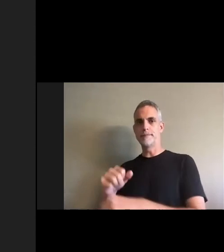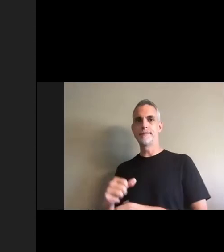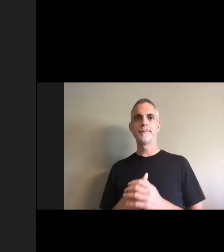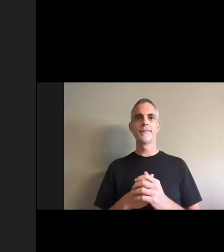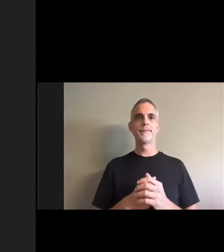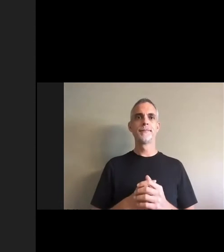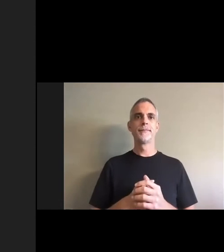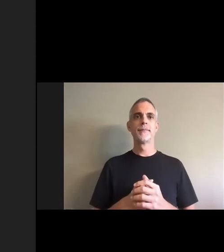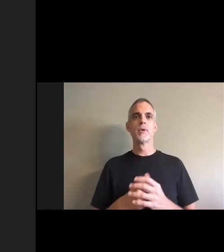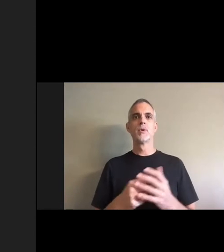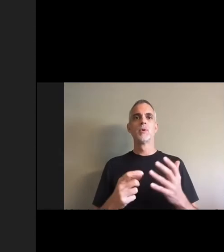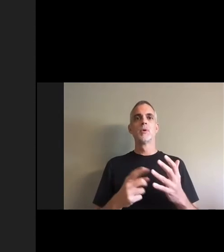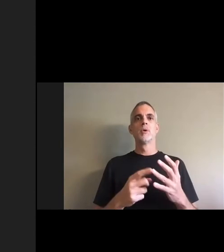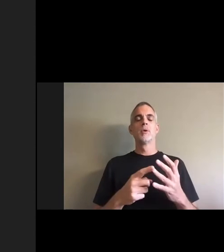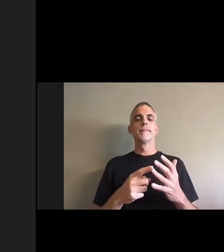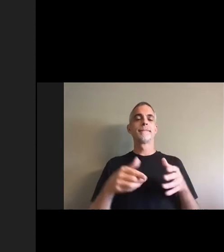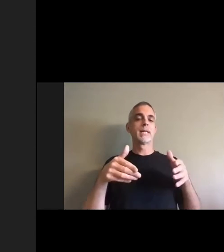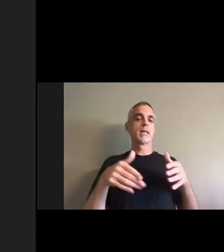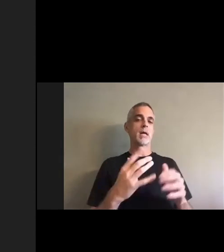just present in a natural manner.